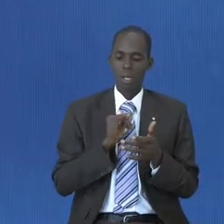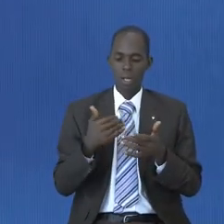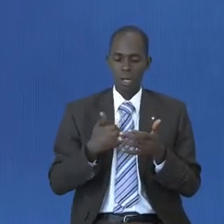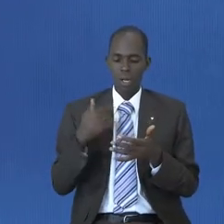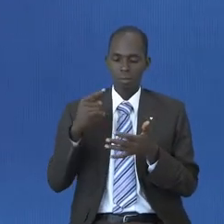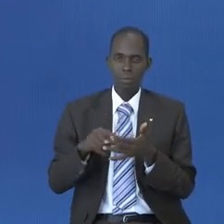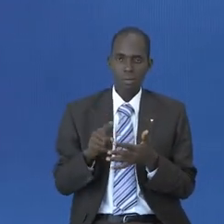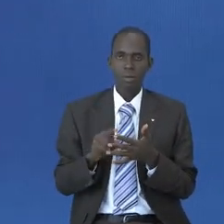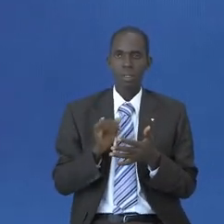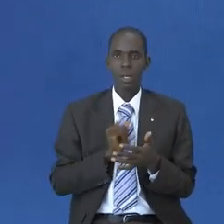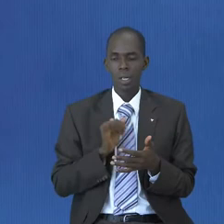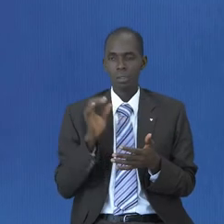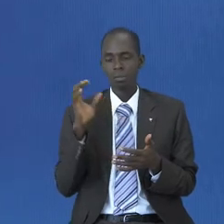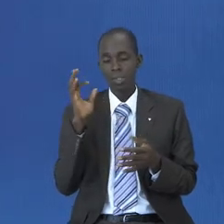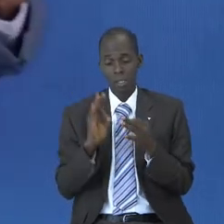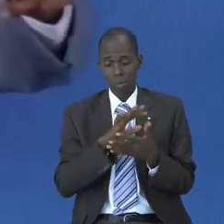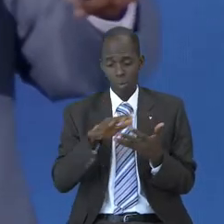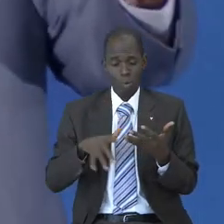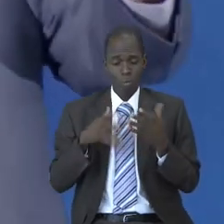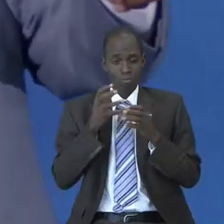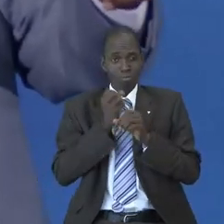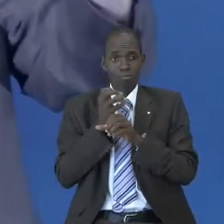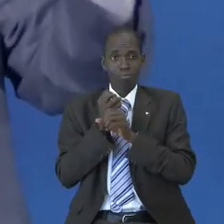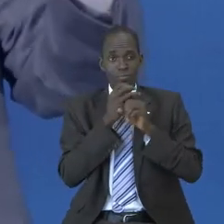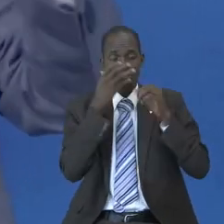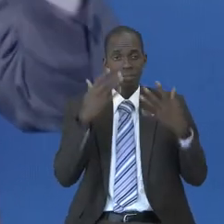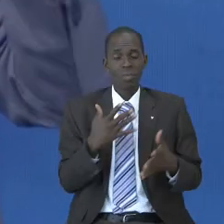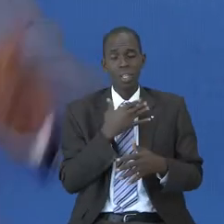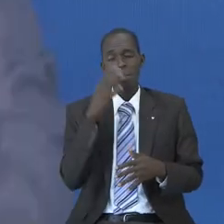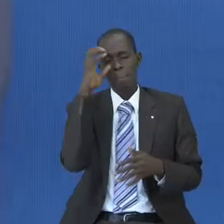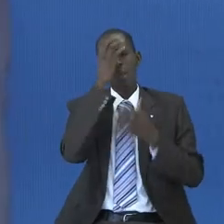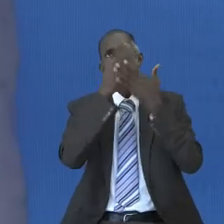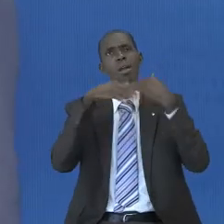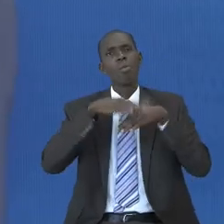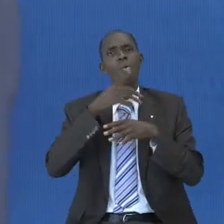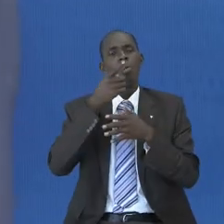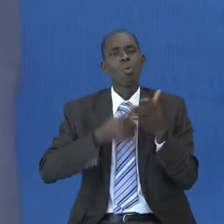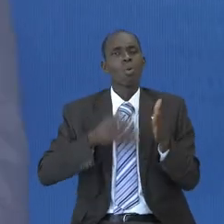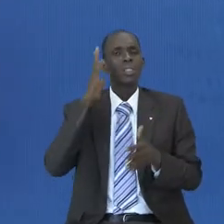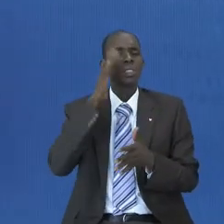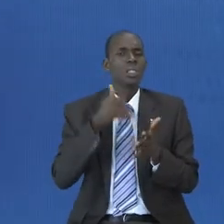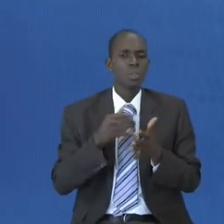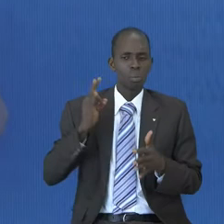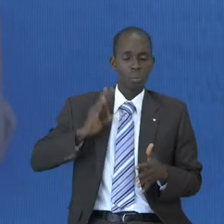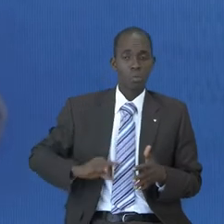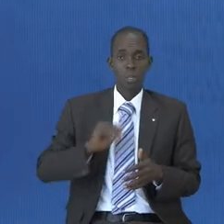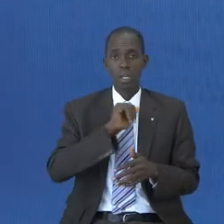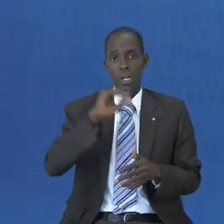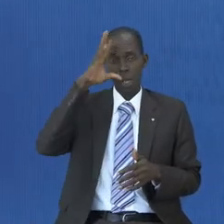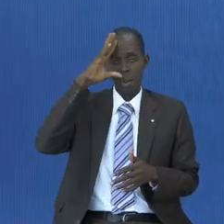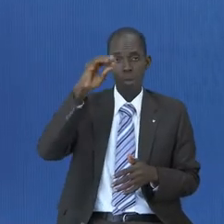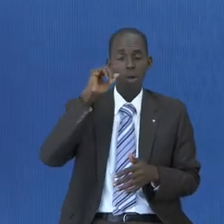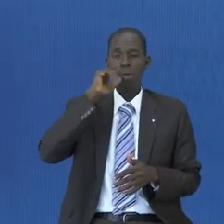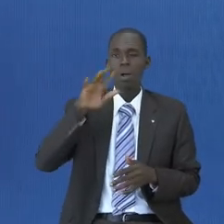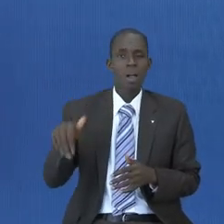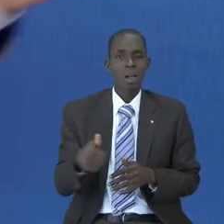if I miss heaven, it says, what shall it profit a man, a woman, any person, if